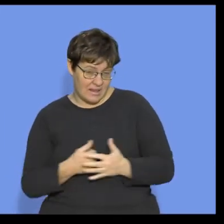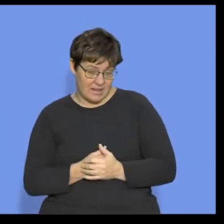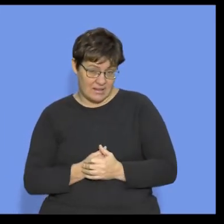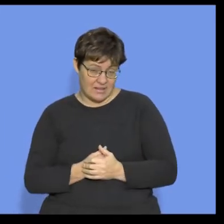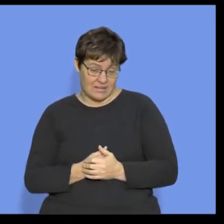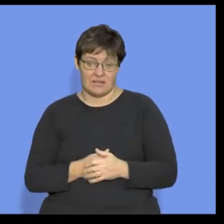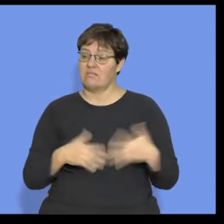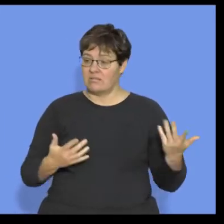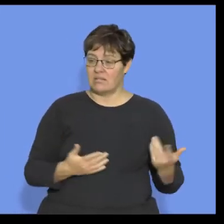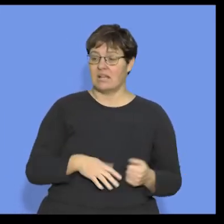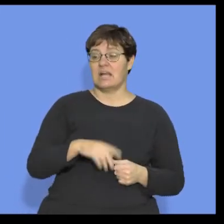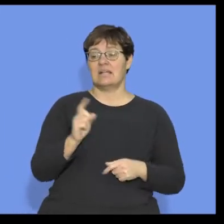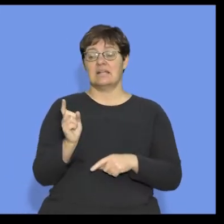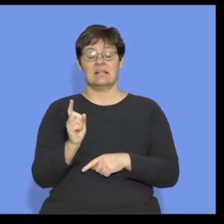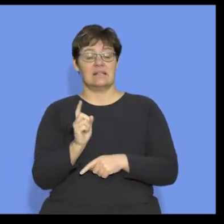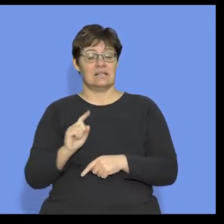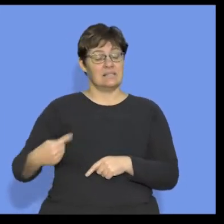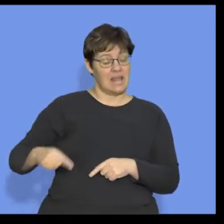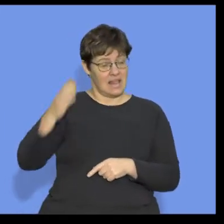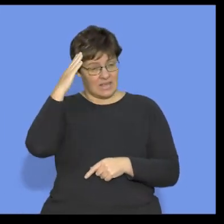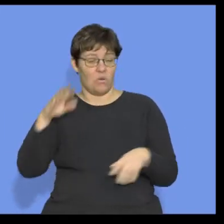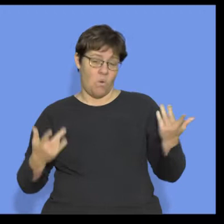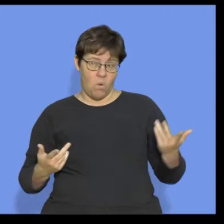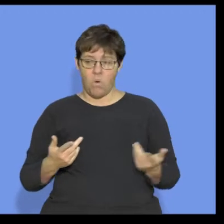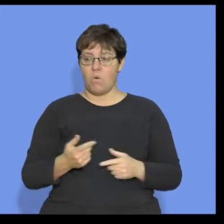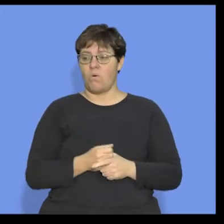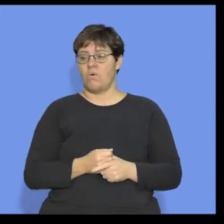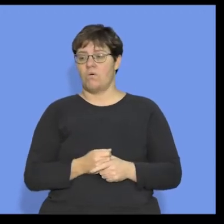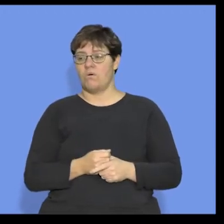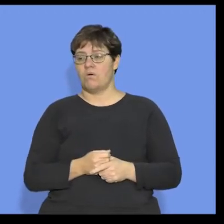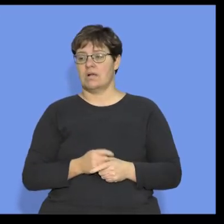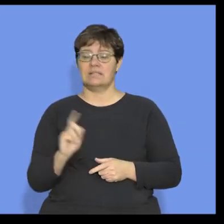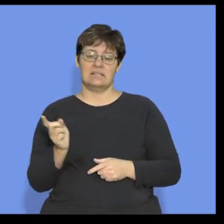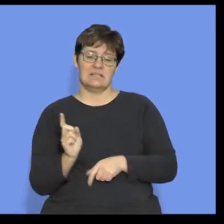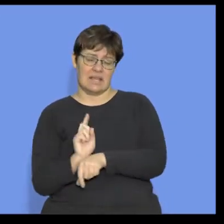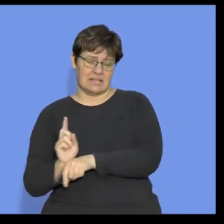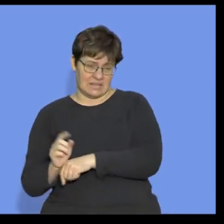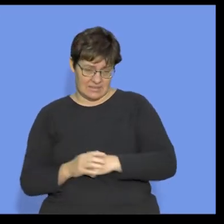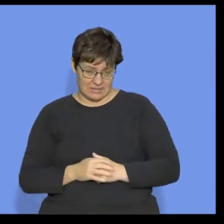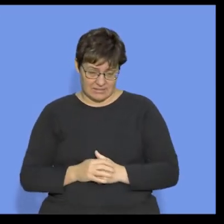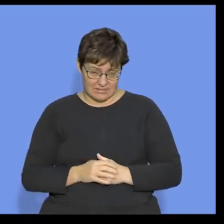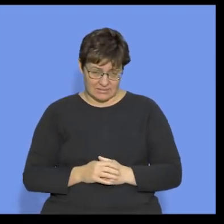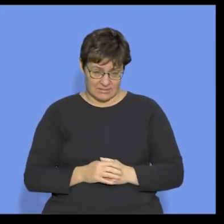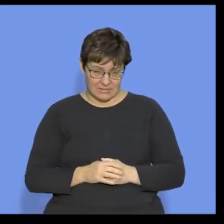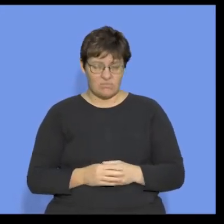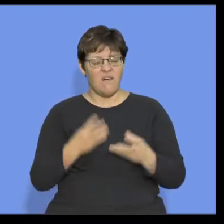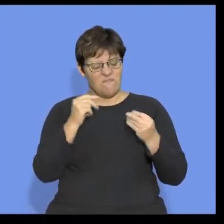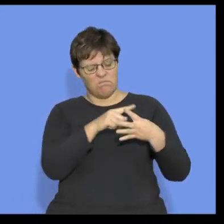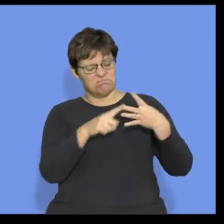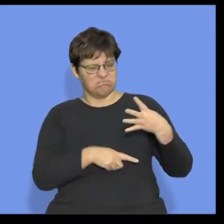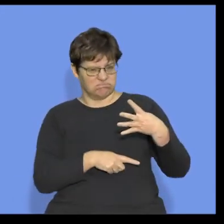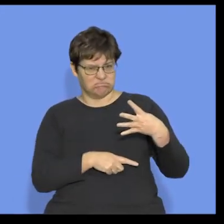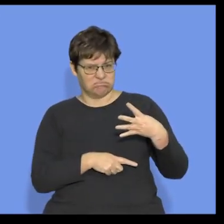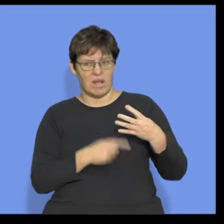tail, tail head, and head head. Are we together? So we have what? 4